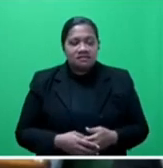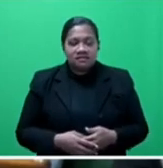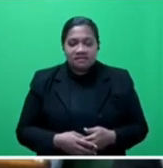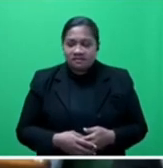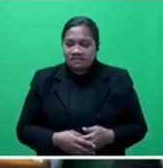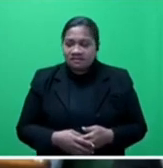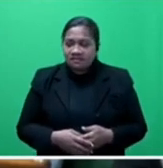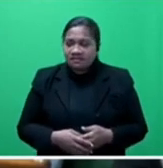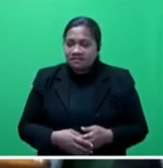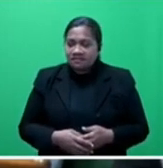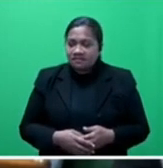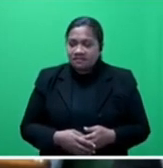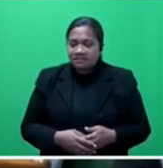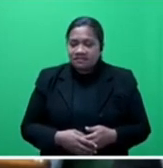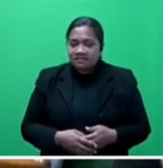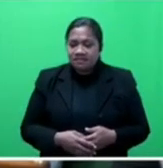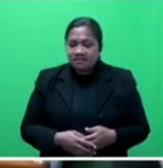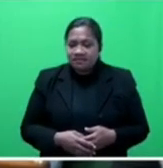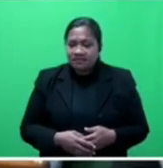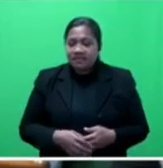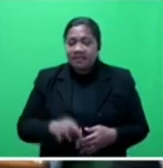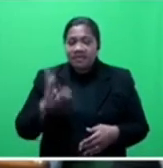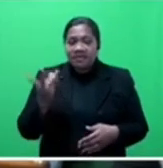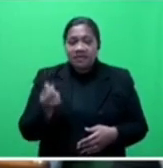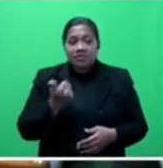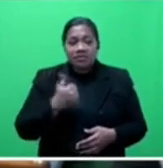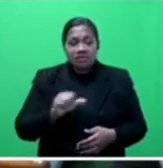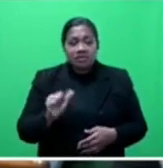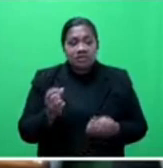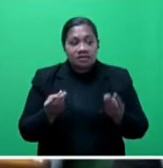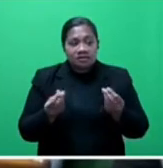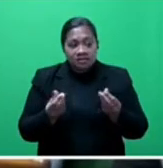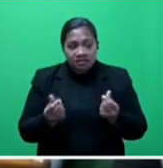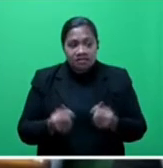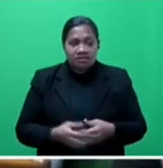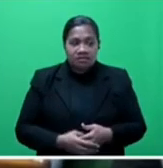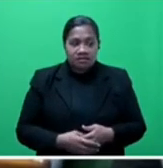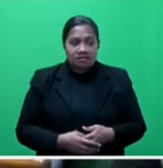And they will use their money, their charm,